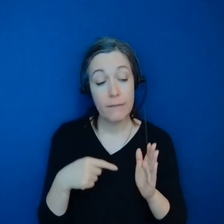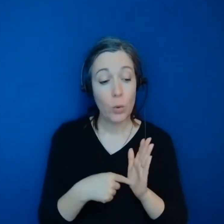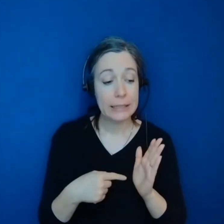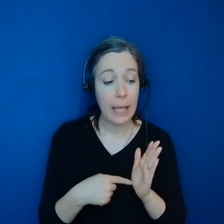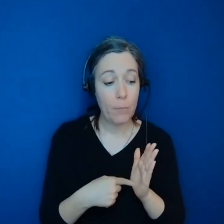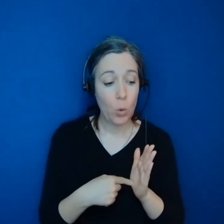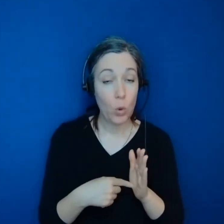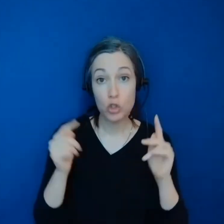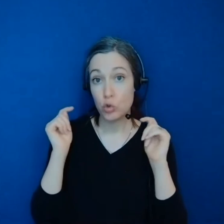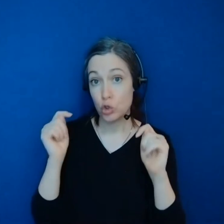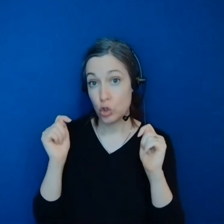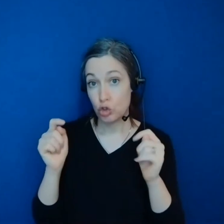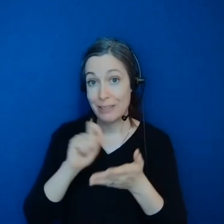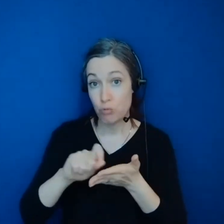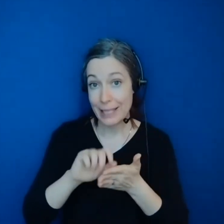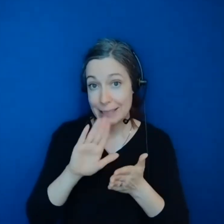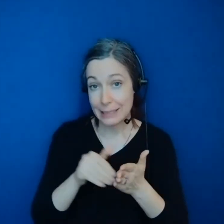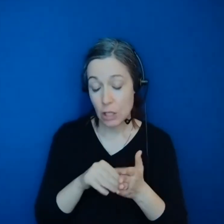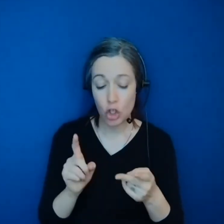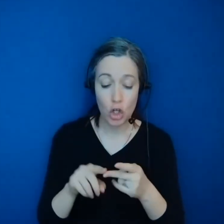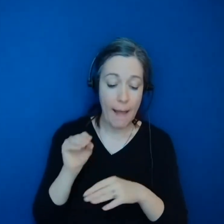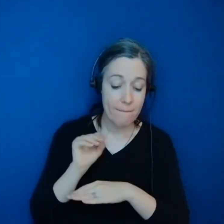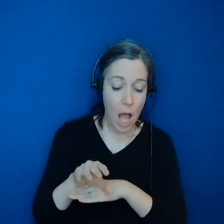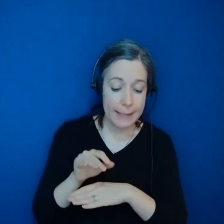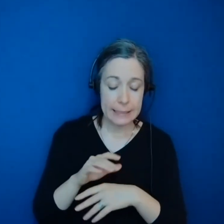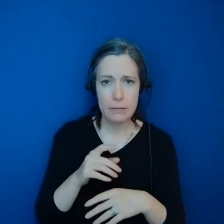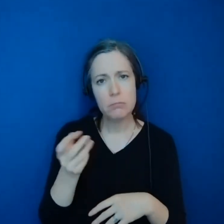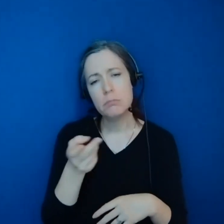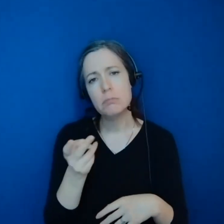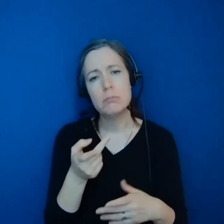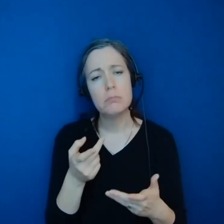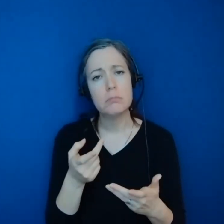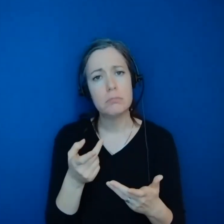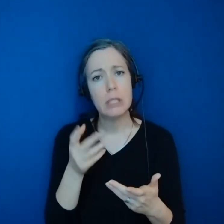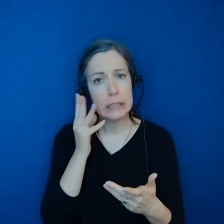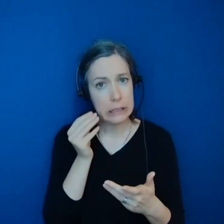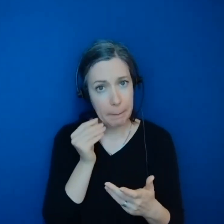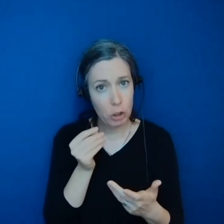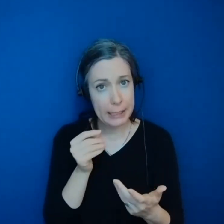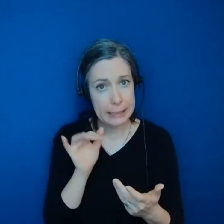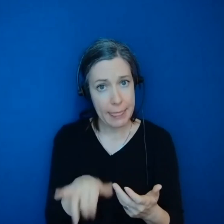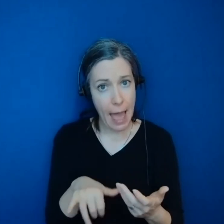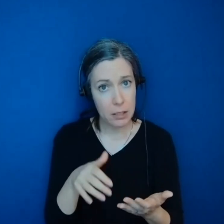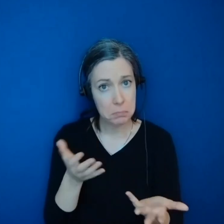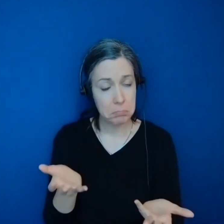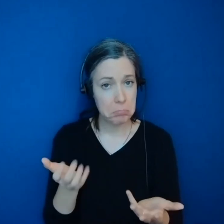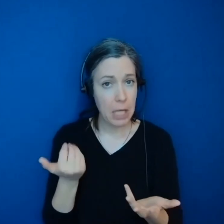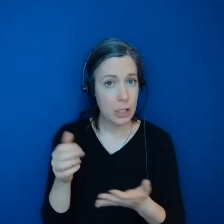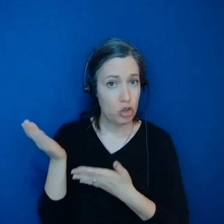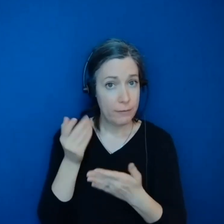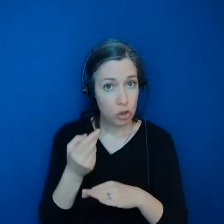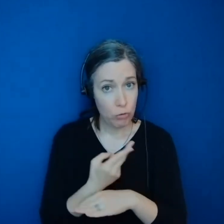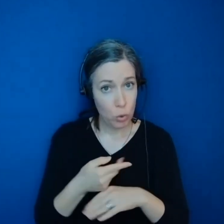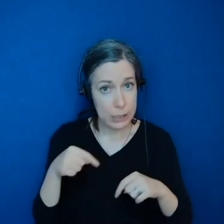like the Tutoring and Writing Center advising. Do either of you want to talk about an experience or service or two that you've used